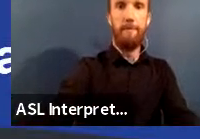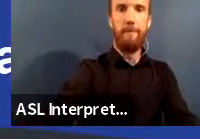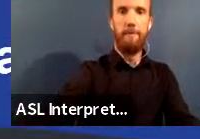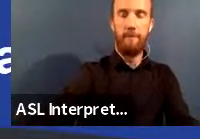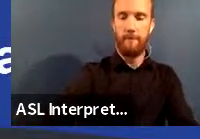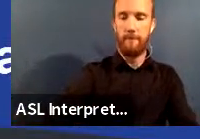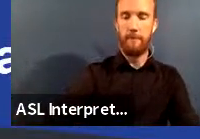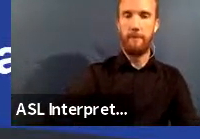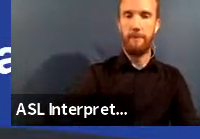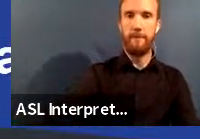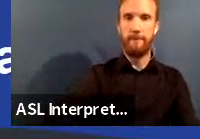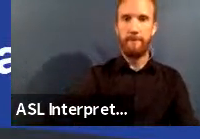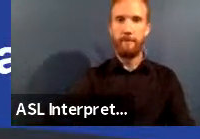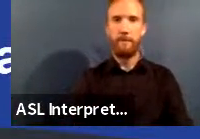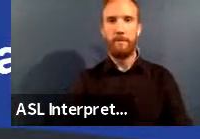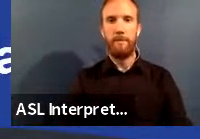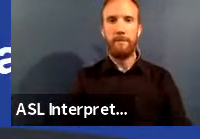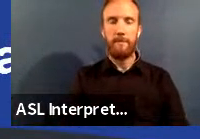Thank you, Ada.